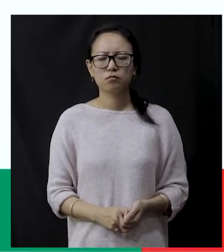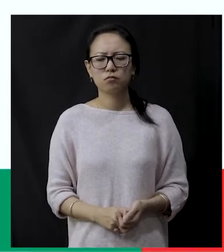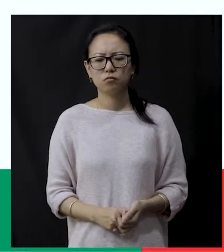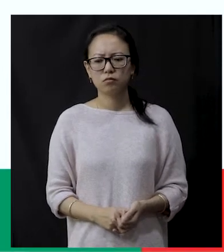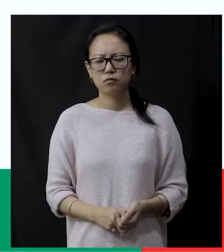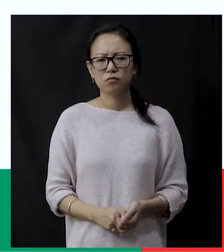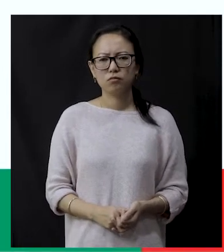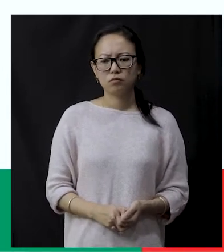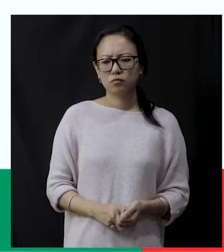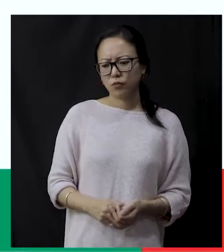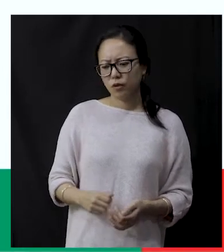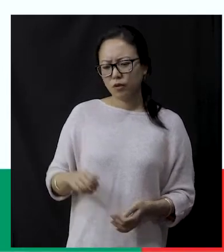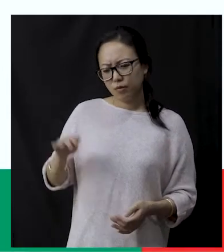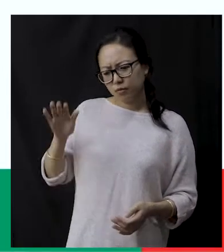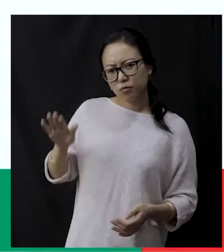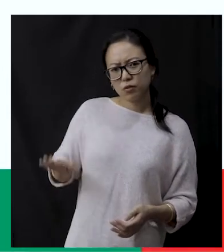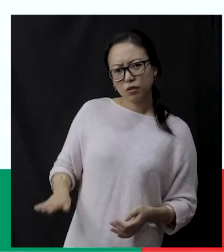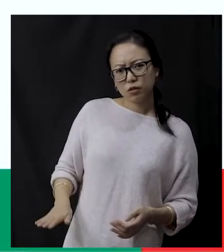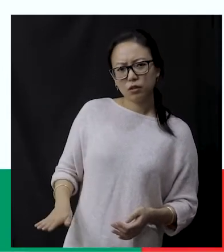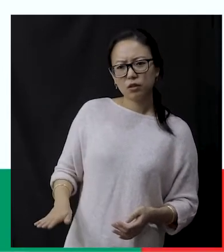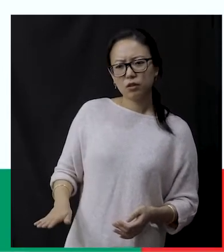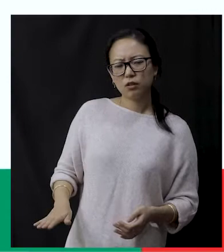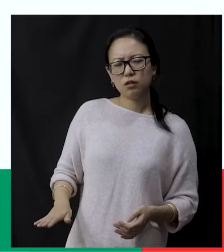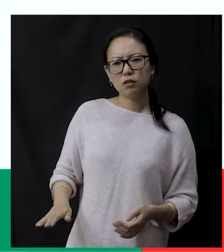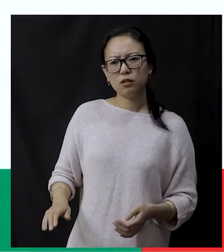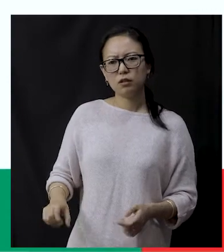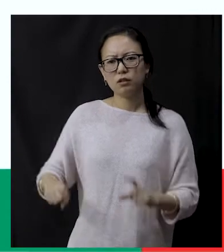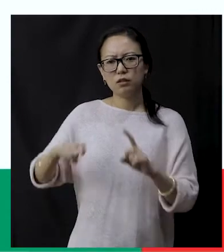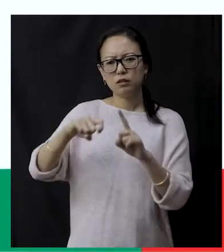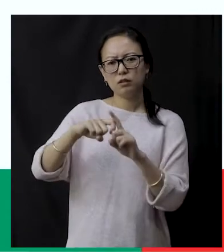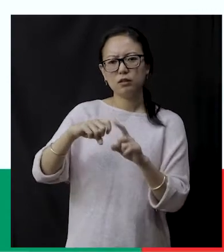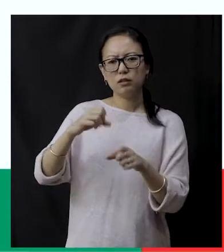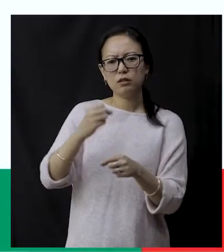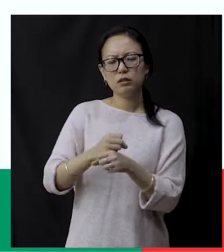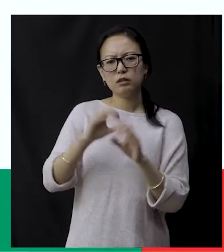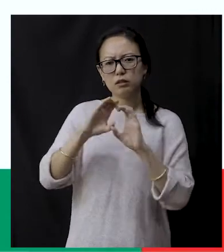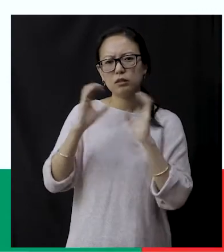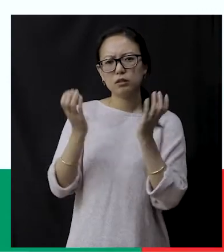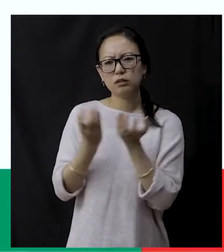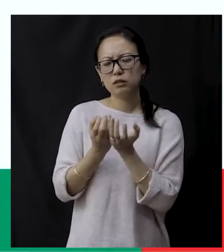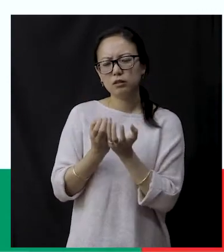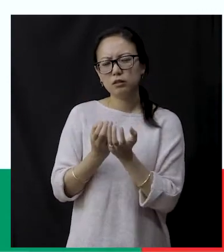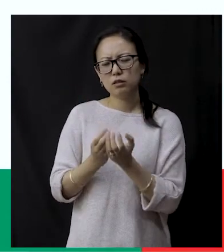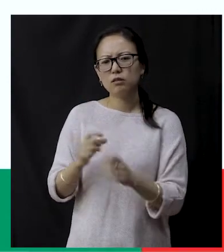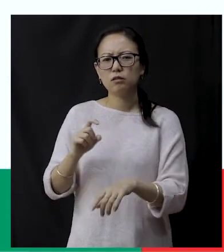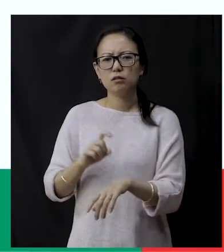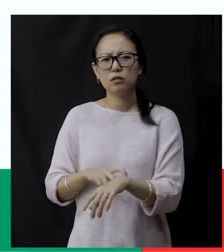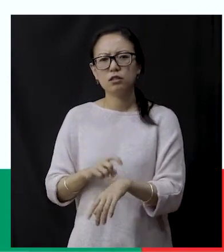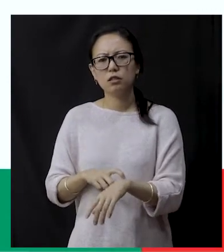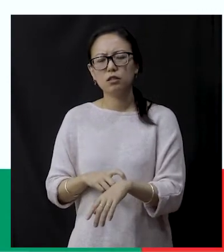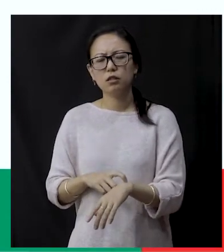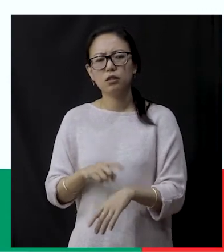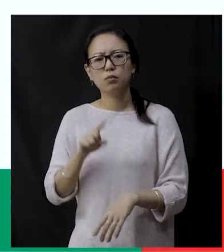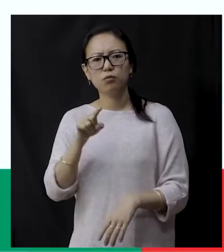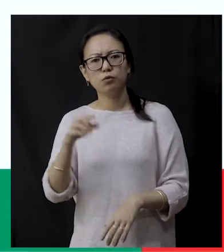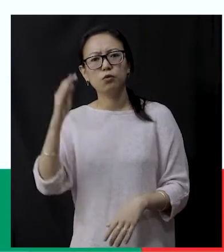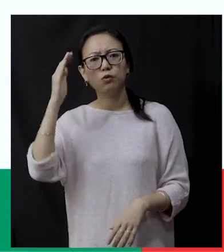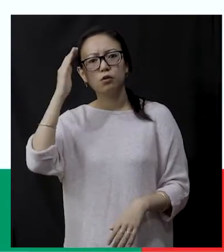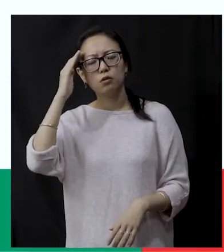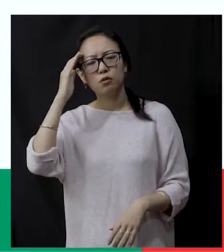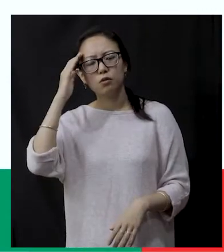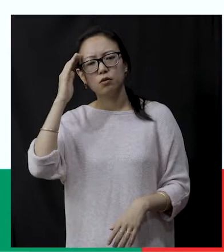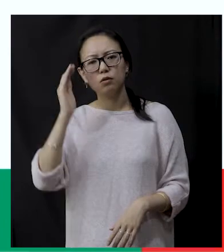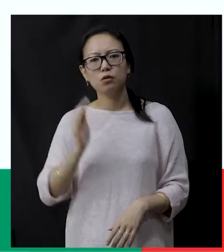kindergarten, okay, from kindergarten, from your class 1, class 2, you have learned rhymes and